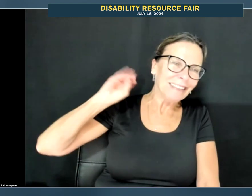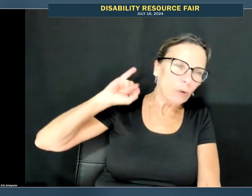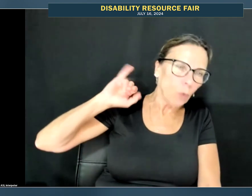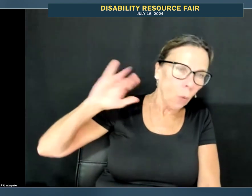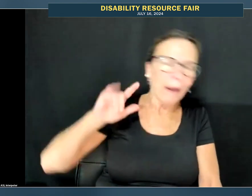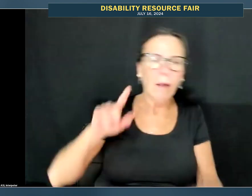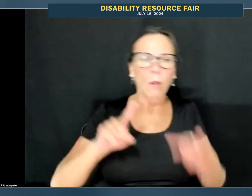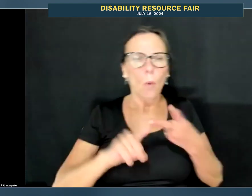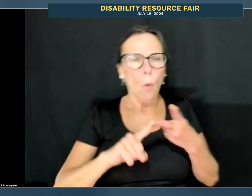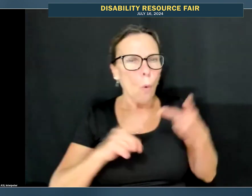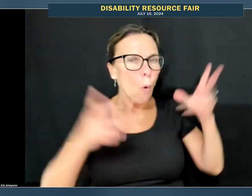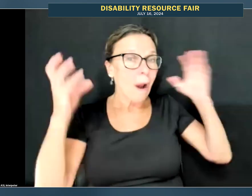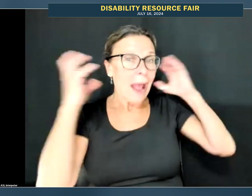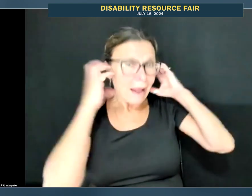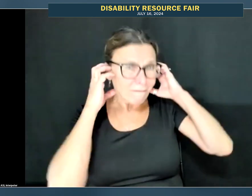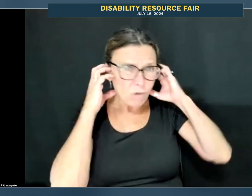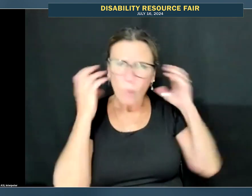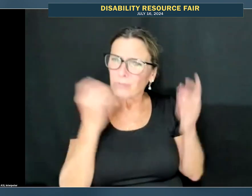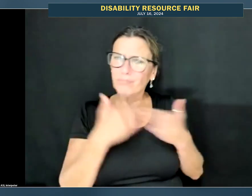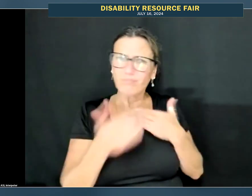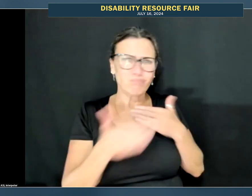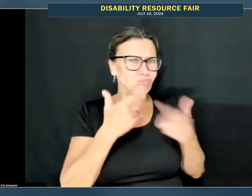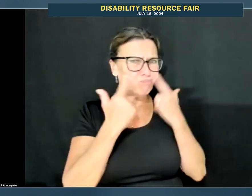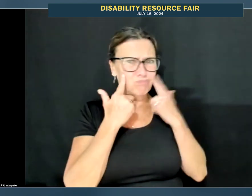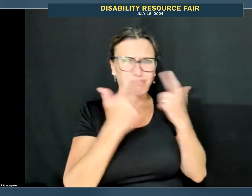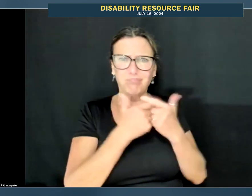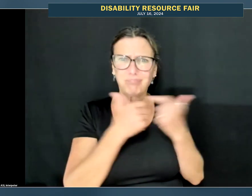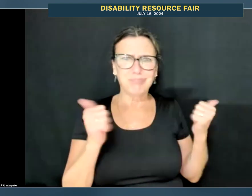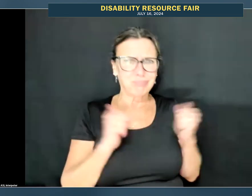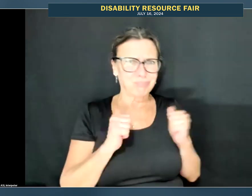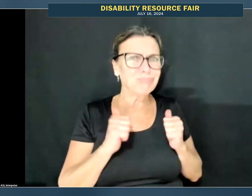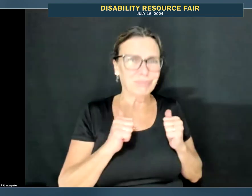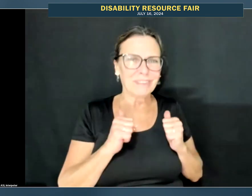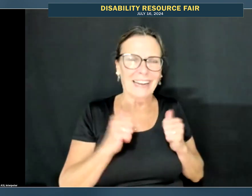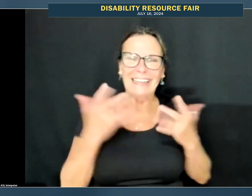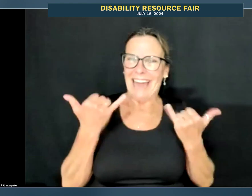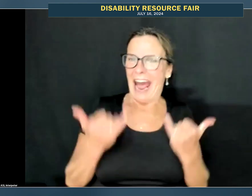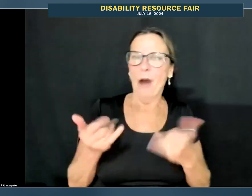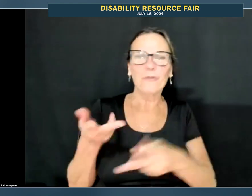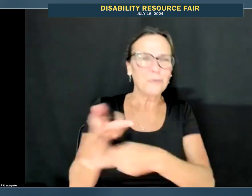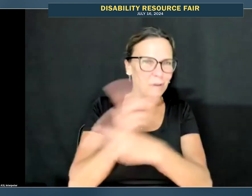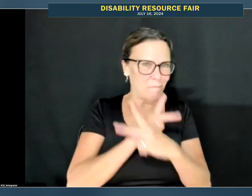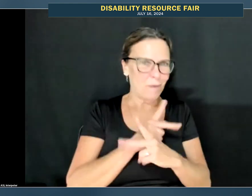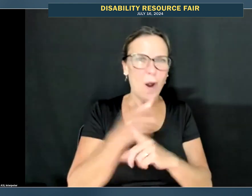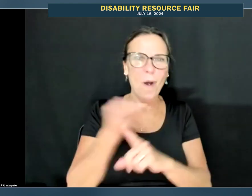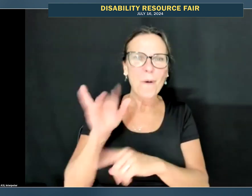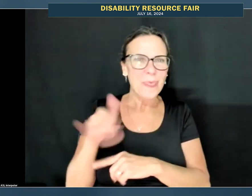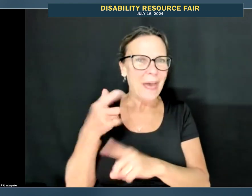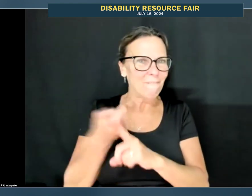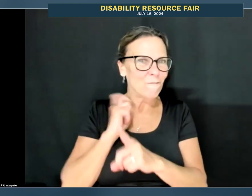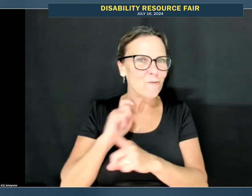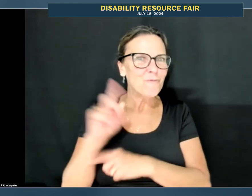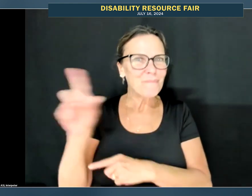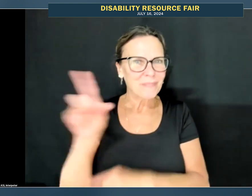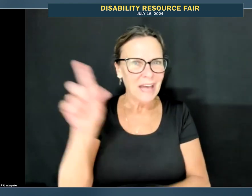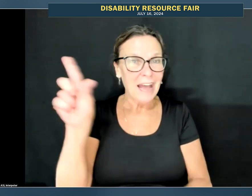that is someone's preferred thing. That is something that you can now borrow from the library.